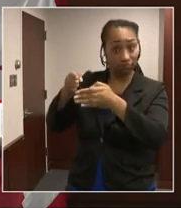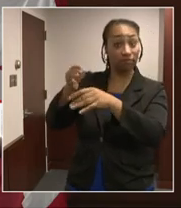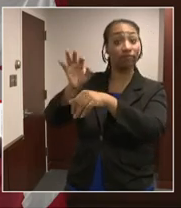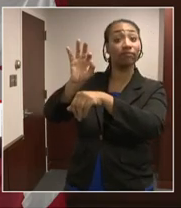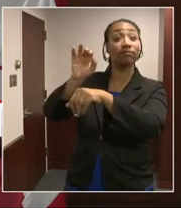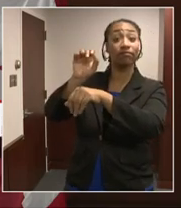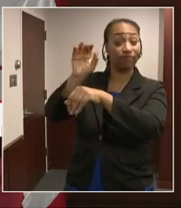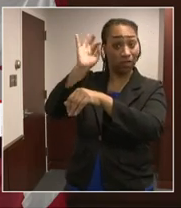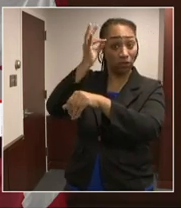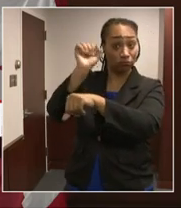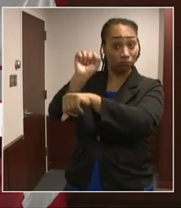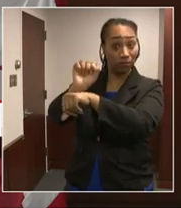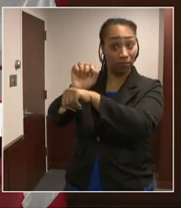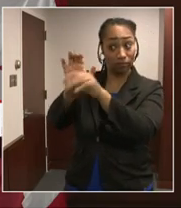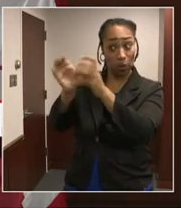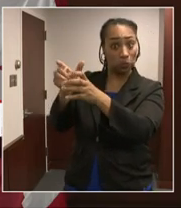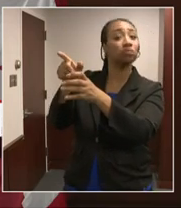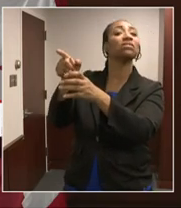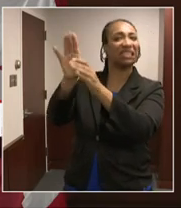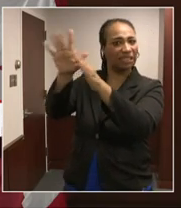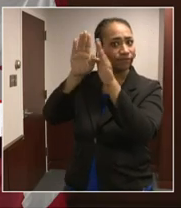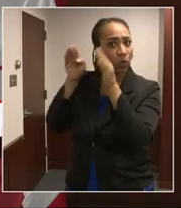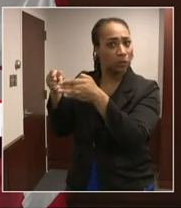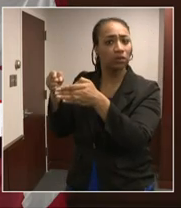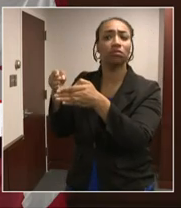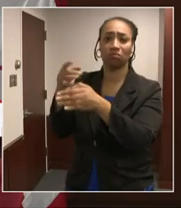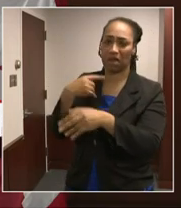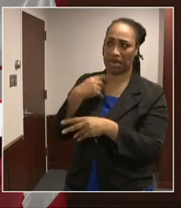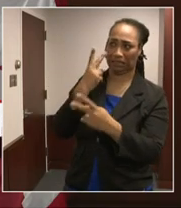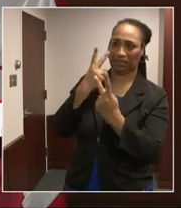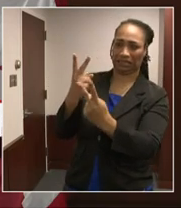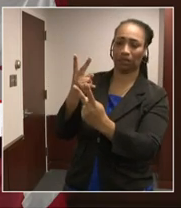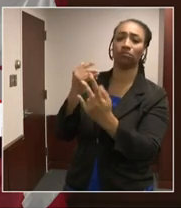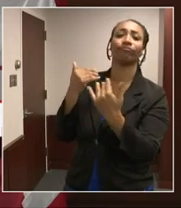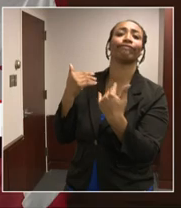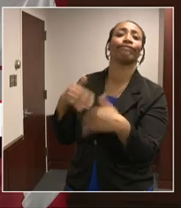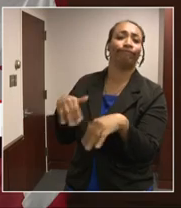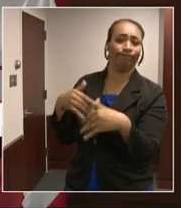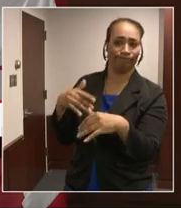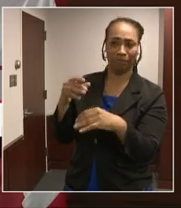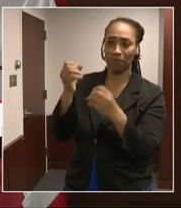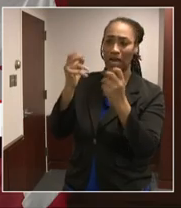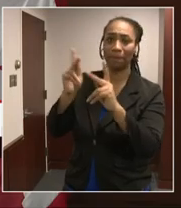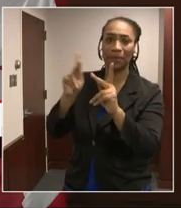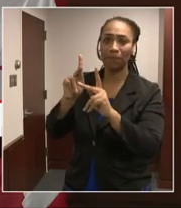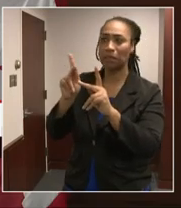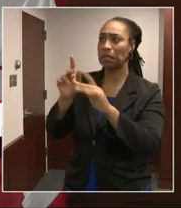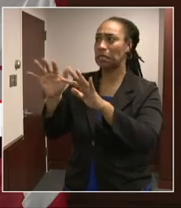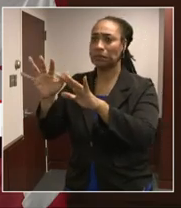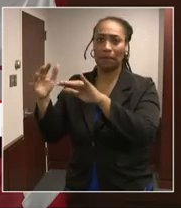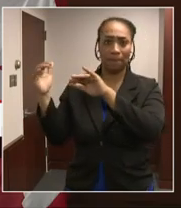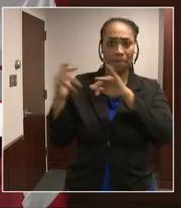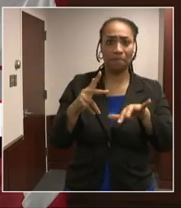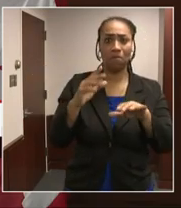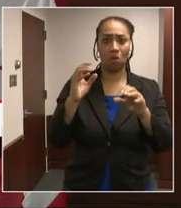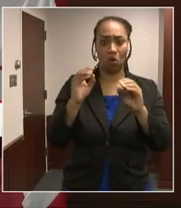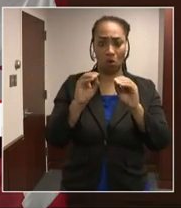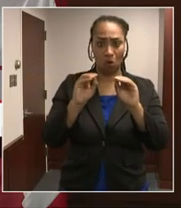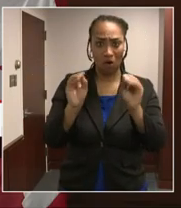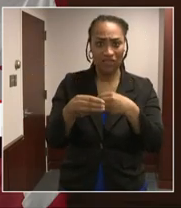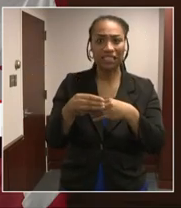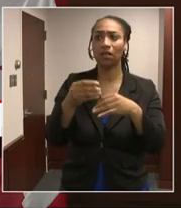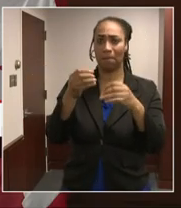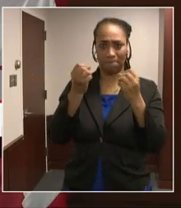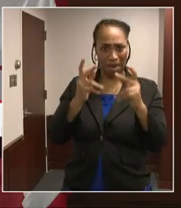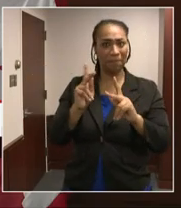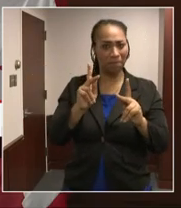seen some of it, but we've also seen a lot of job loss. So we know that the kind of,